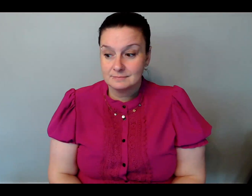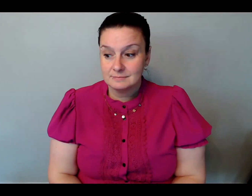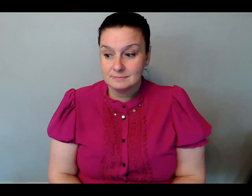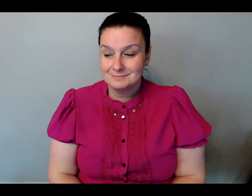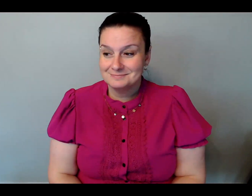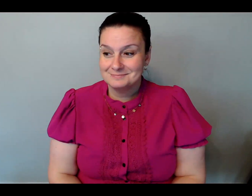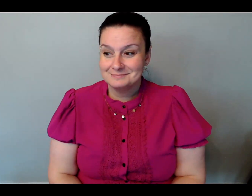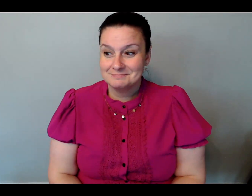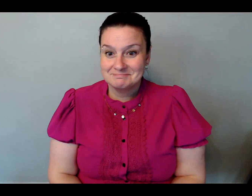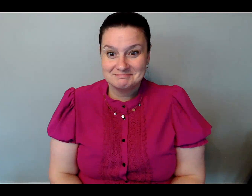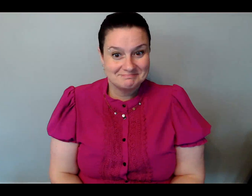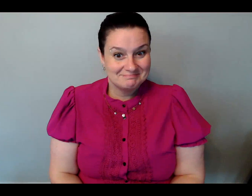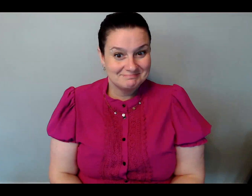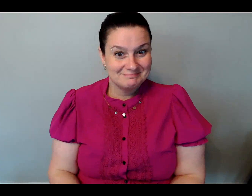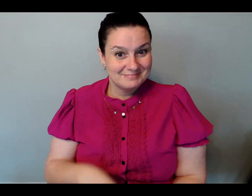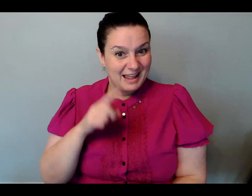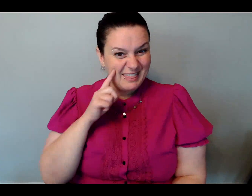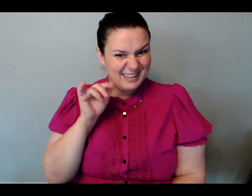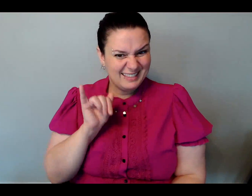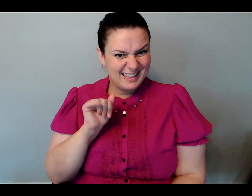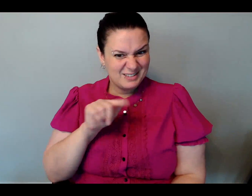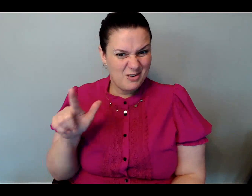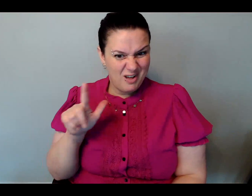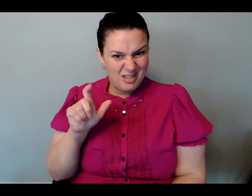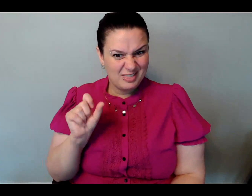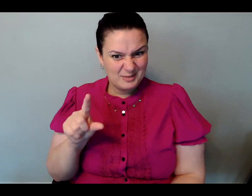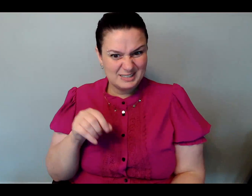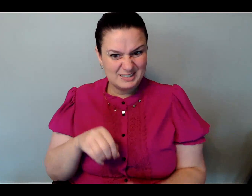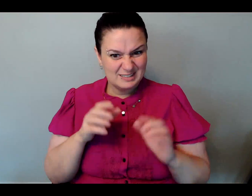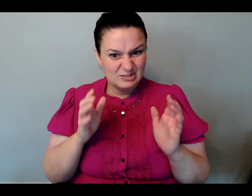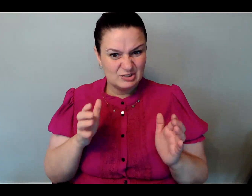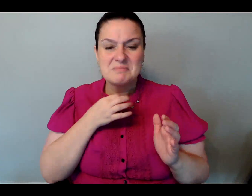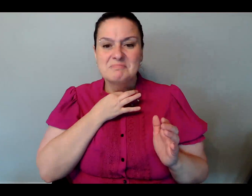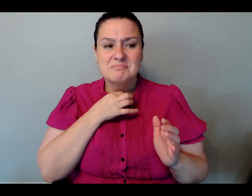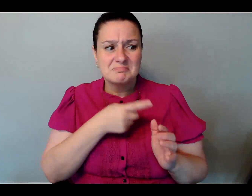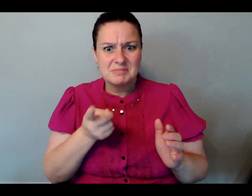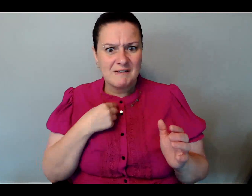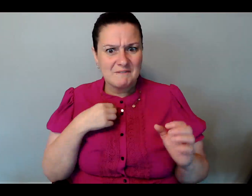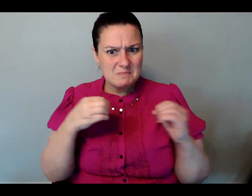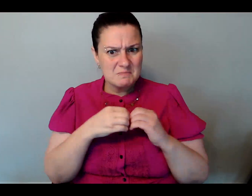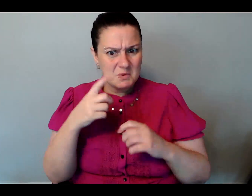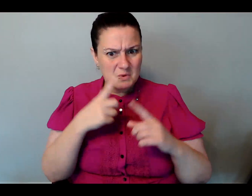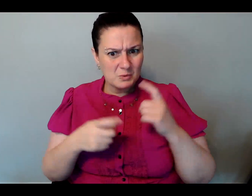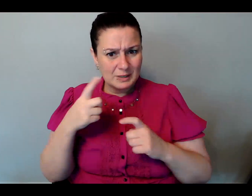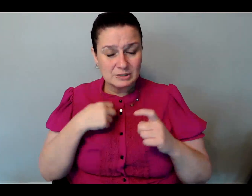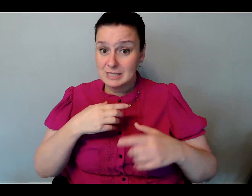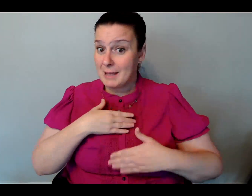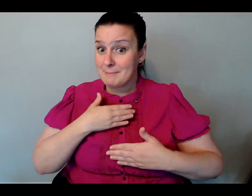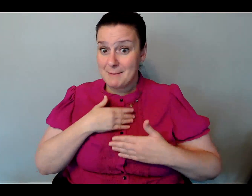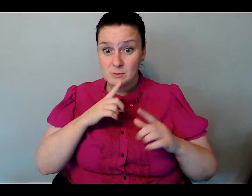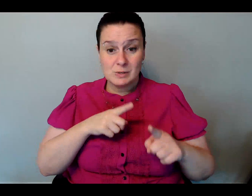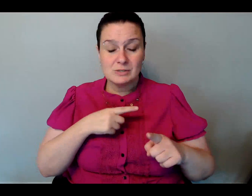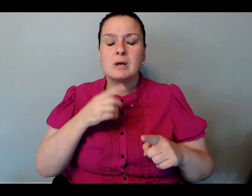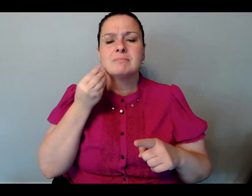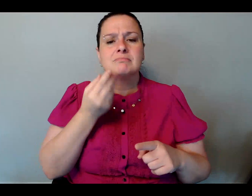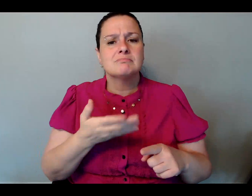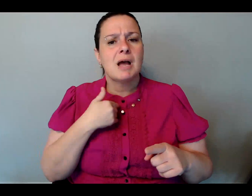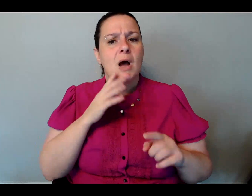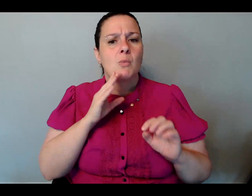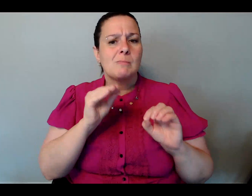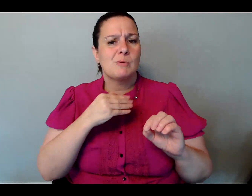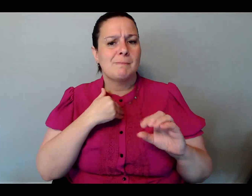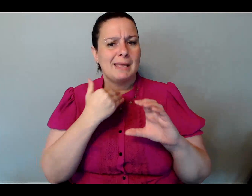okay, great. I think those are all of the questions in the chat. Did anyone else have any other questions? Happy to, and I will put in